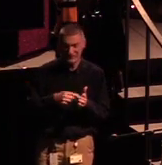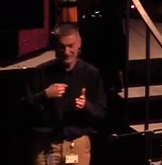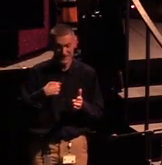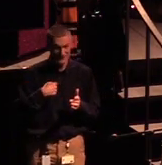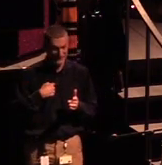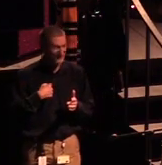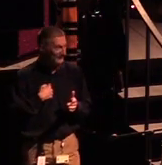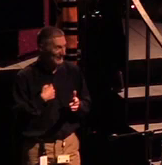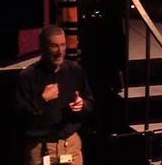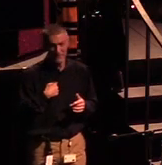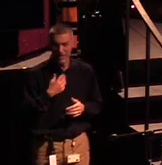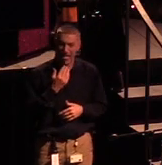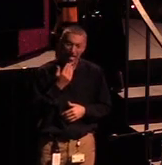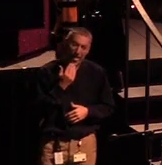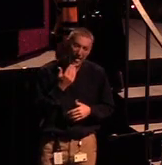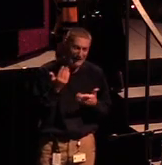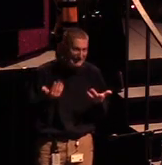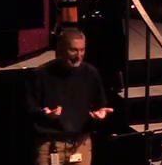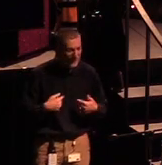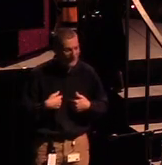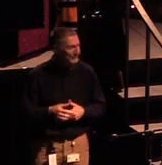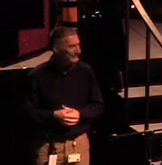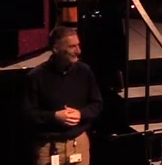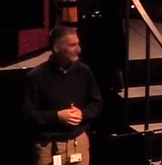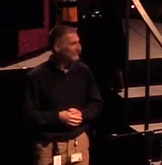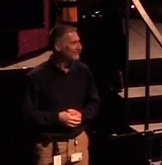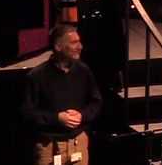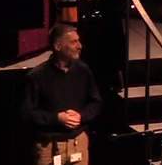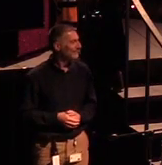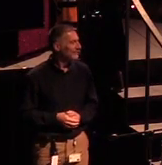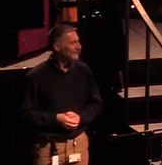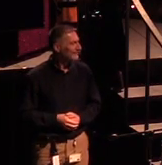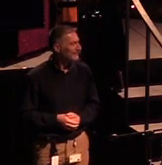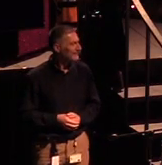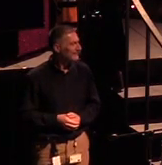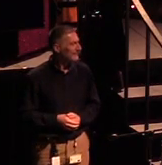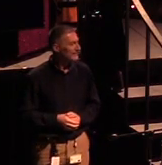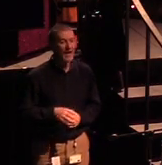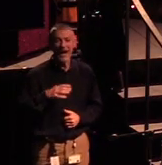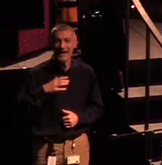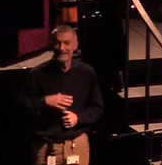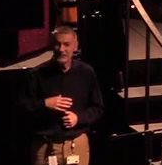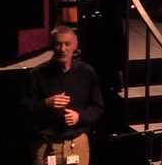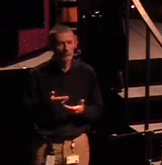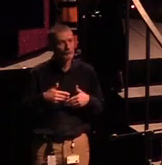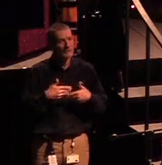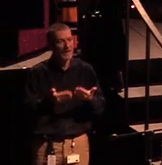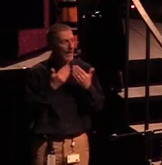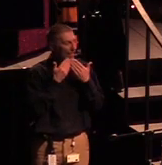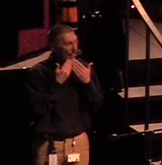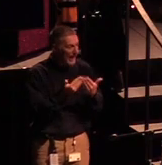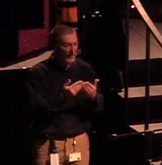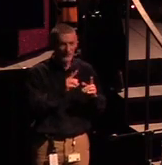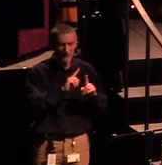warm tone so I'm gonna stick to my notes as much as I can to get to this quickly and I do need to say some things to people so all of